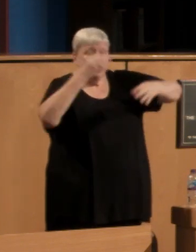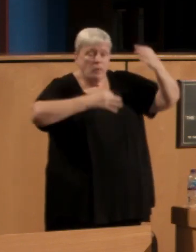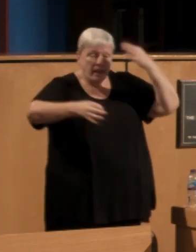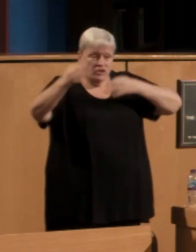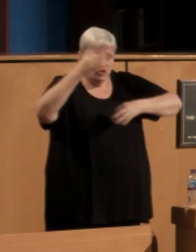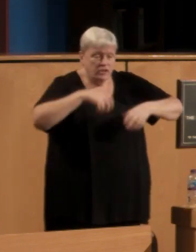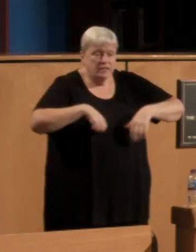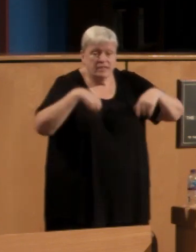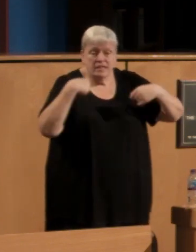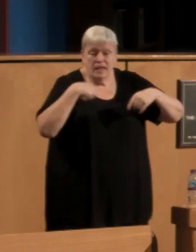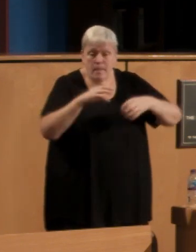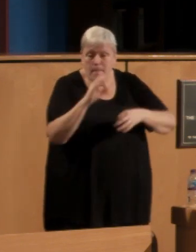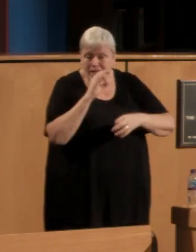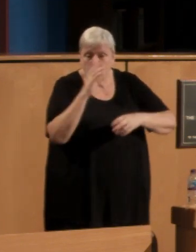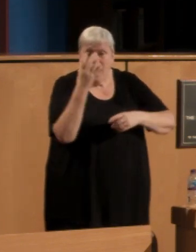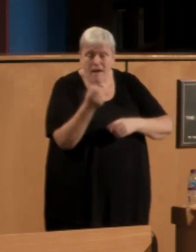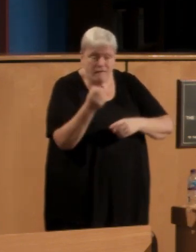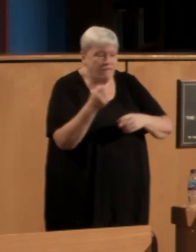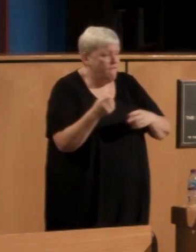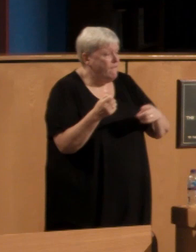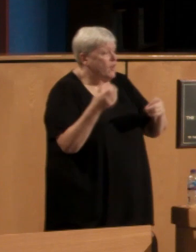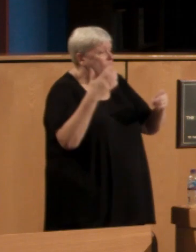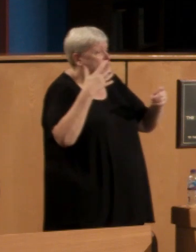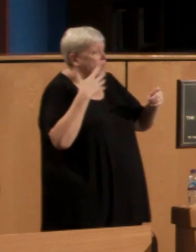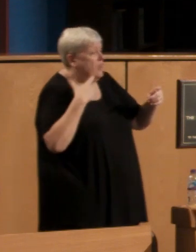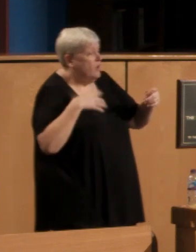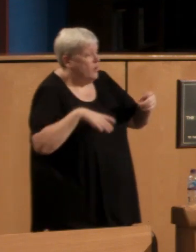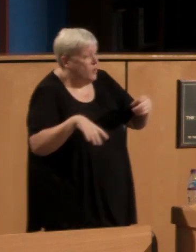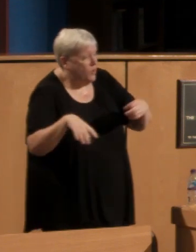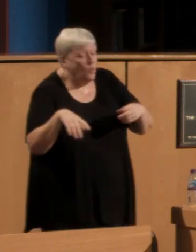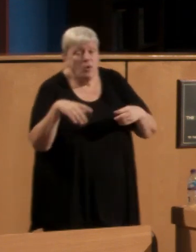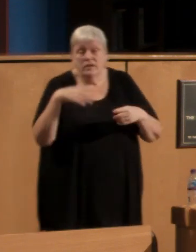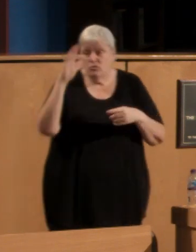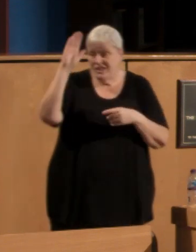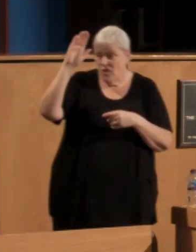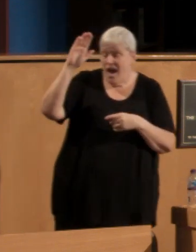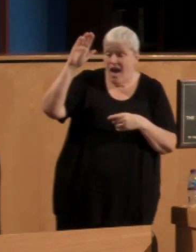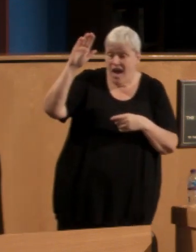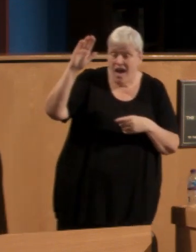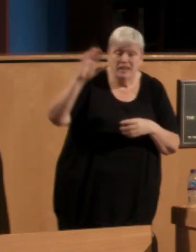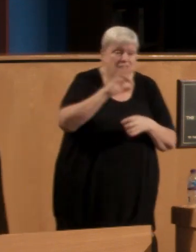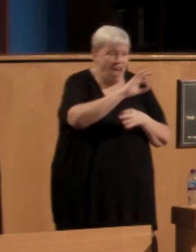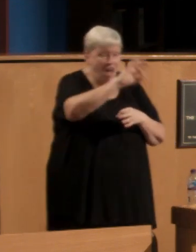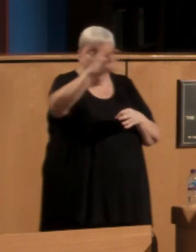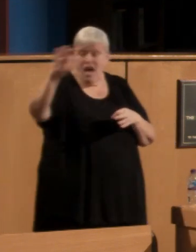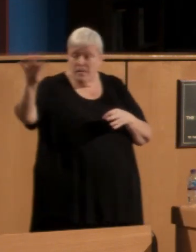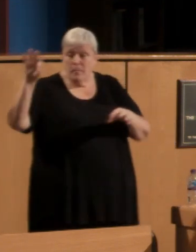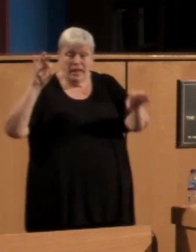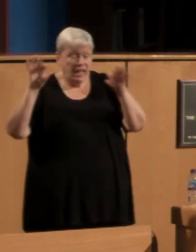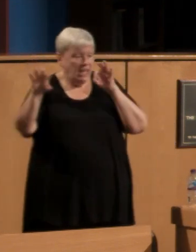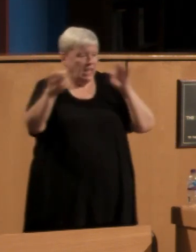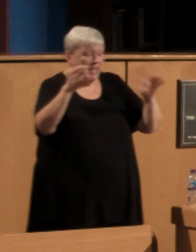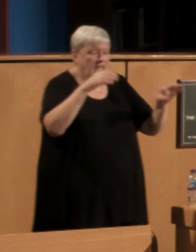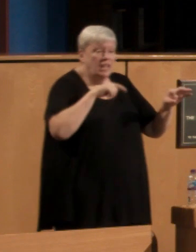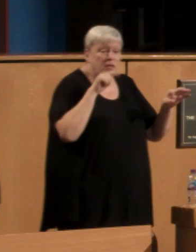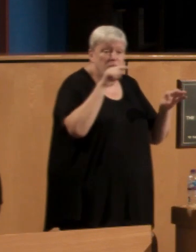have microphones on the desk. When you, if you want to raise your hands, and I'll call on someone, and when you want to speak, if you will